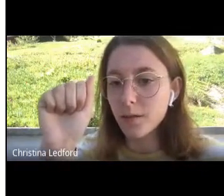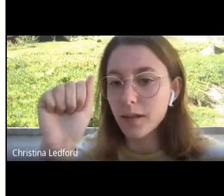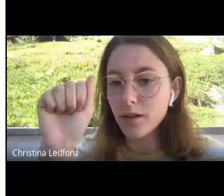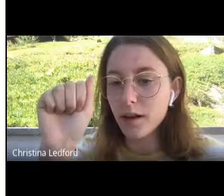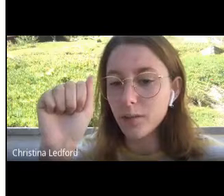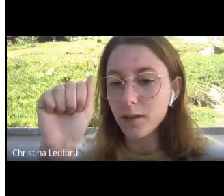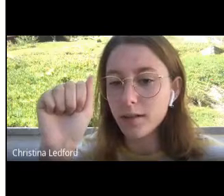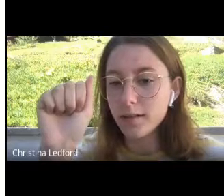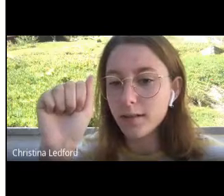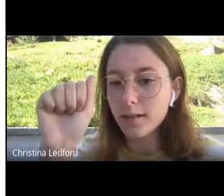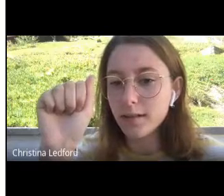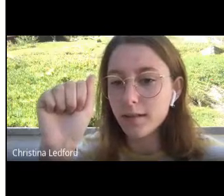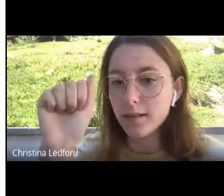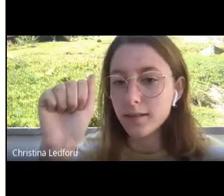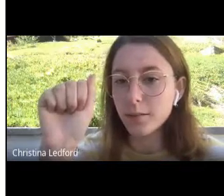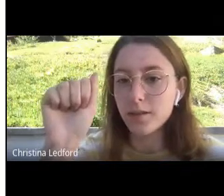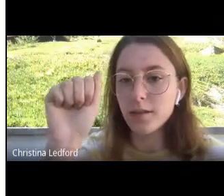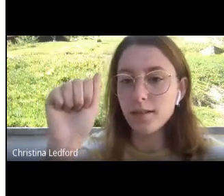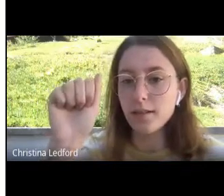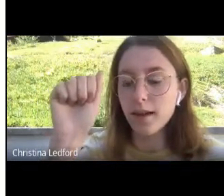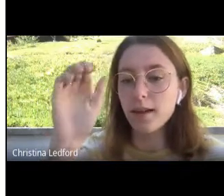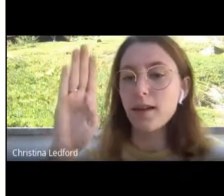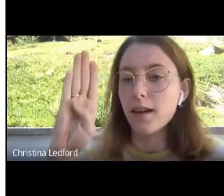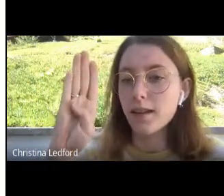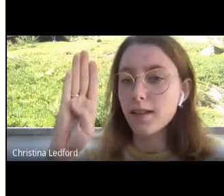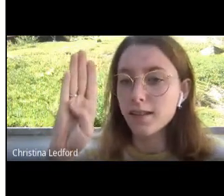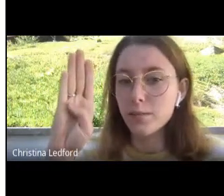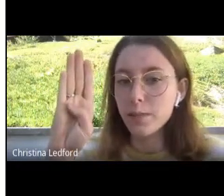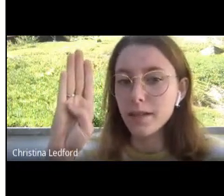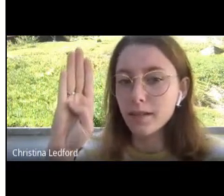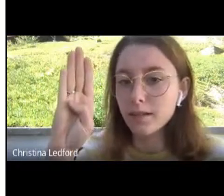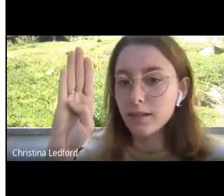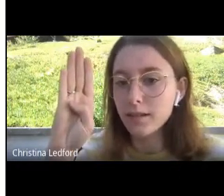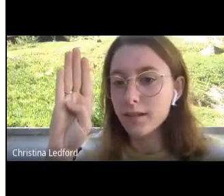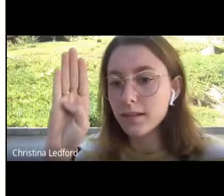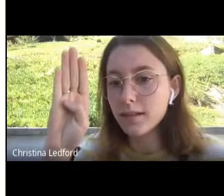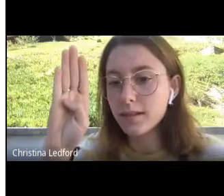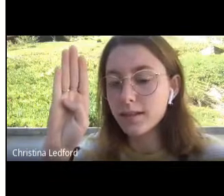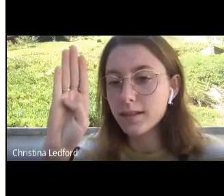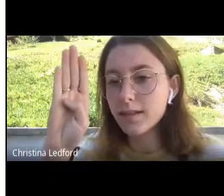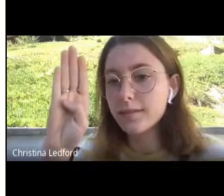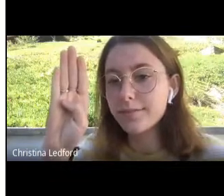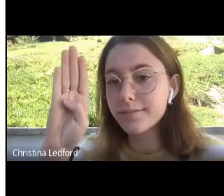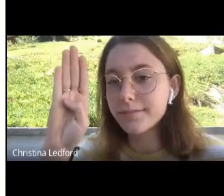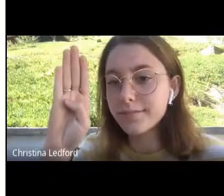And so I just want to make sure everyone is able to do this. Okay. And then this is B.